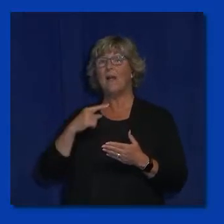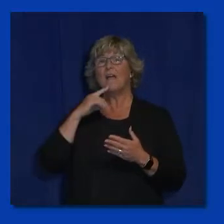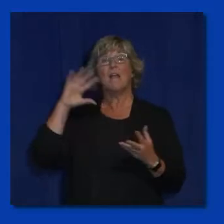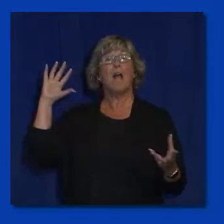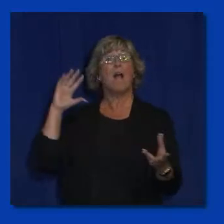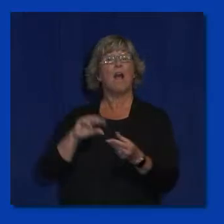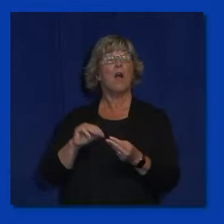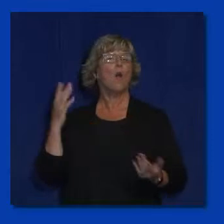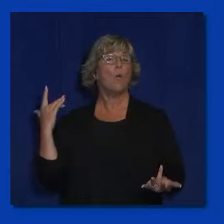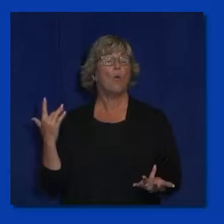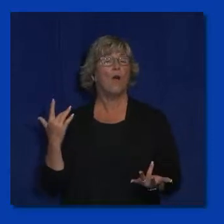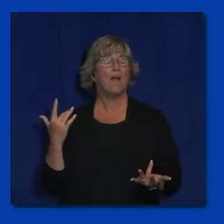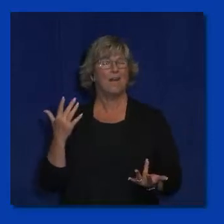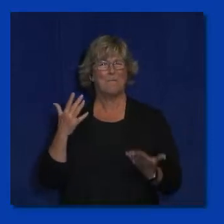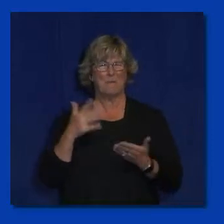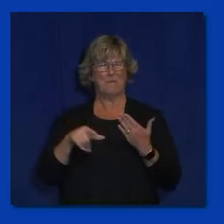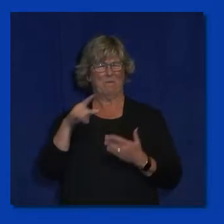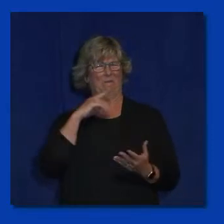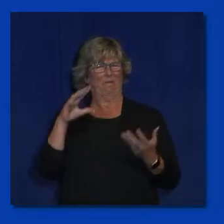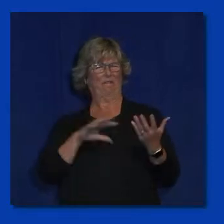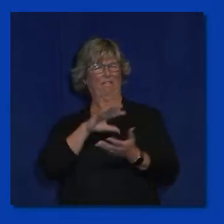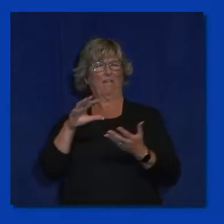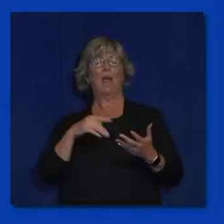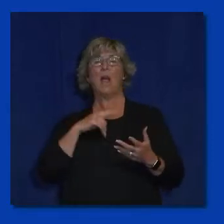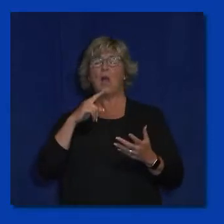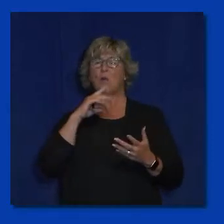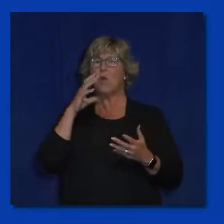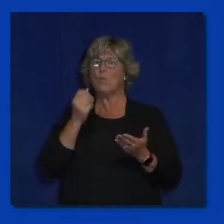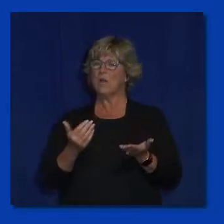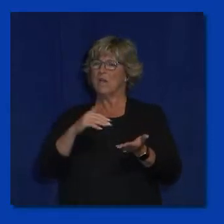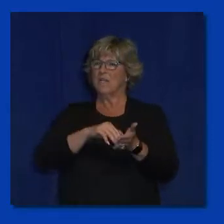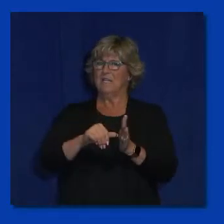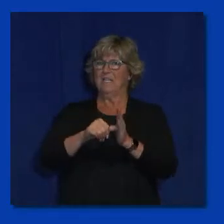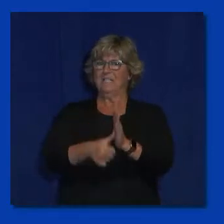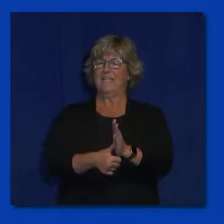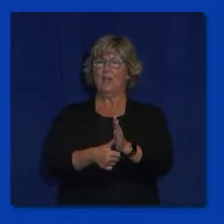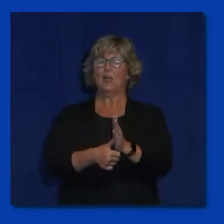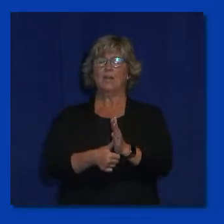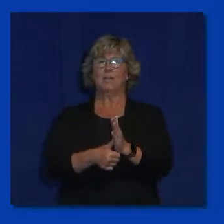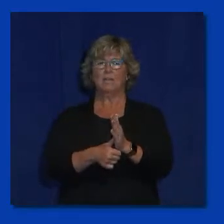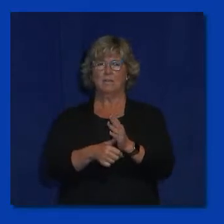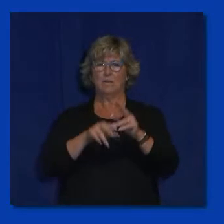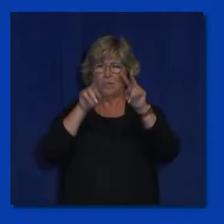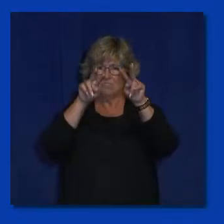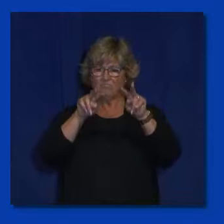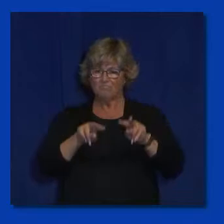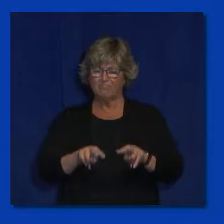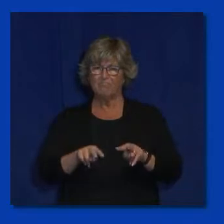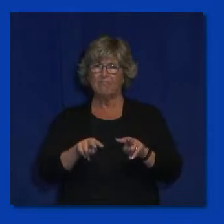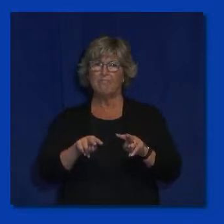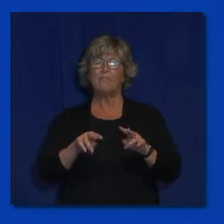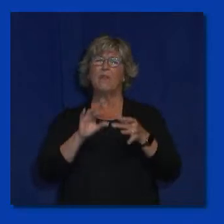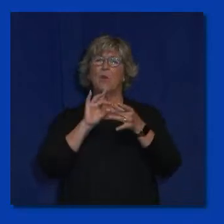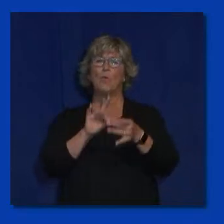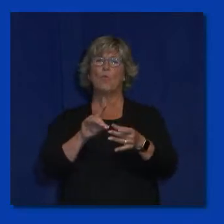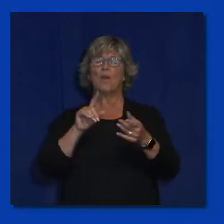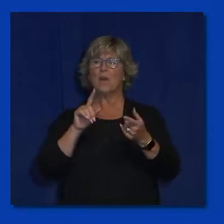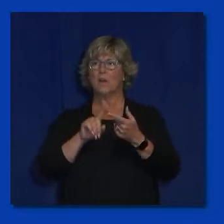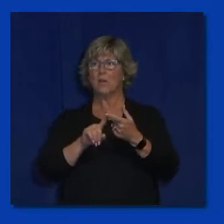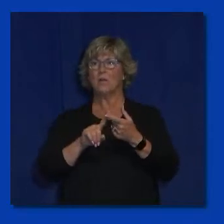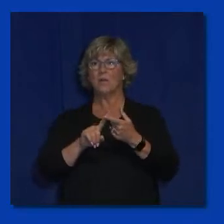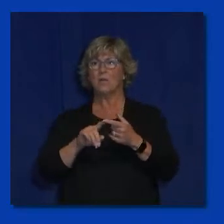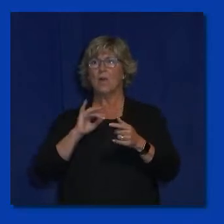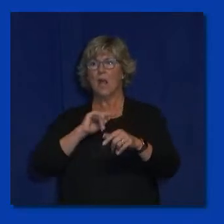all that and may be confusing to some, but I really want to reinforce a framework of focus as it relates to dealing with